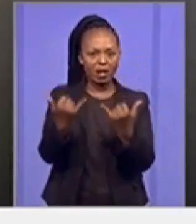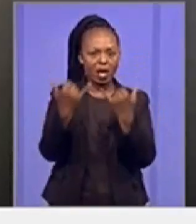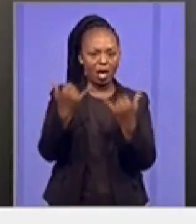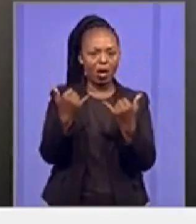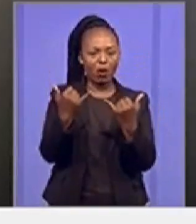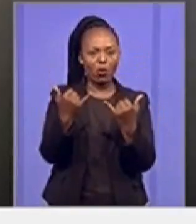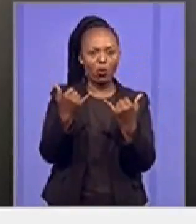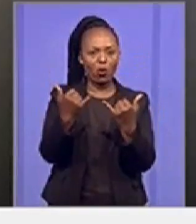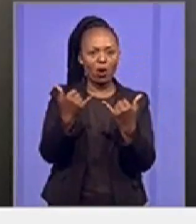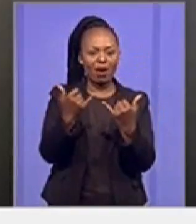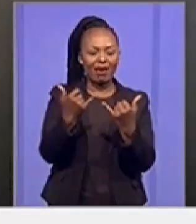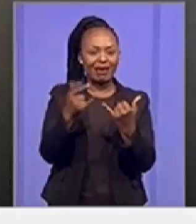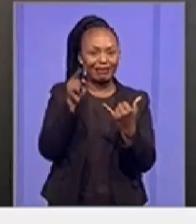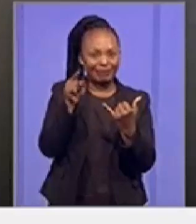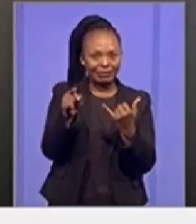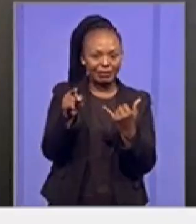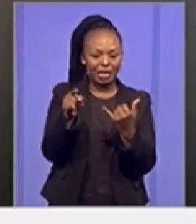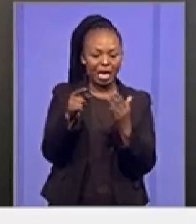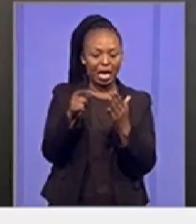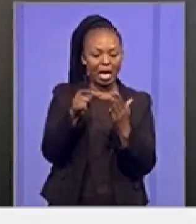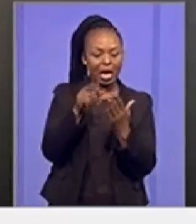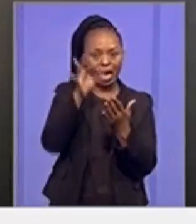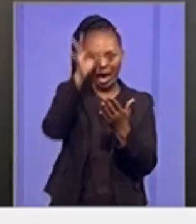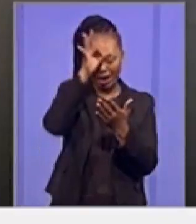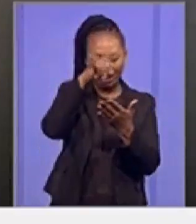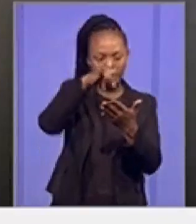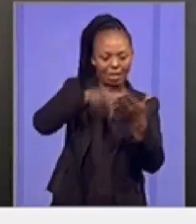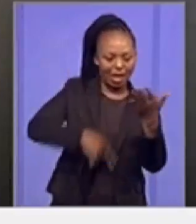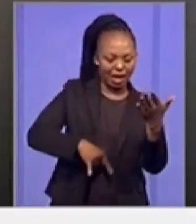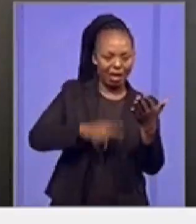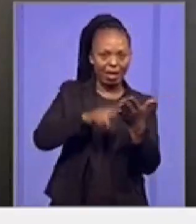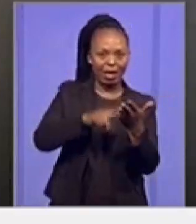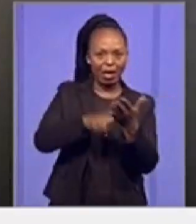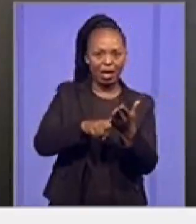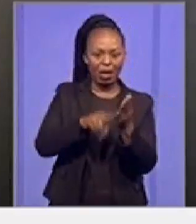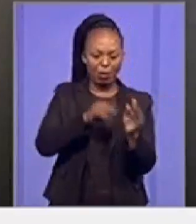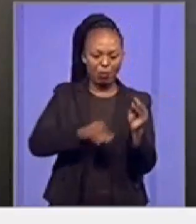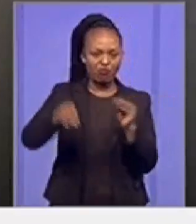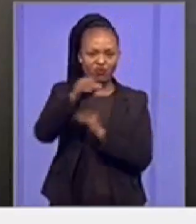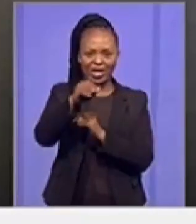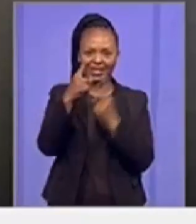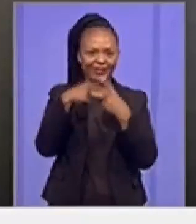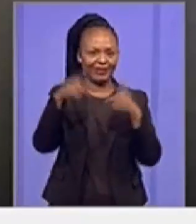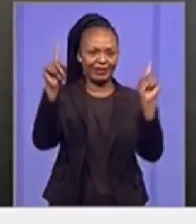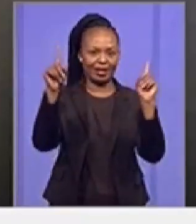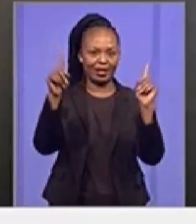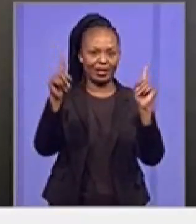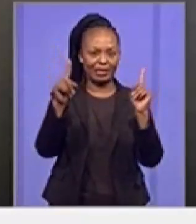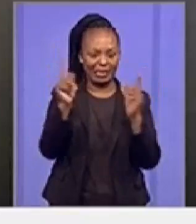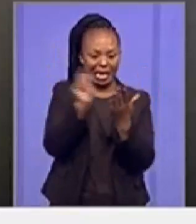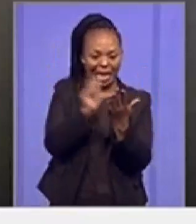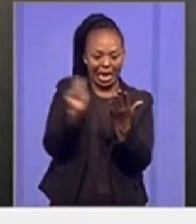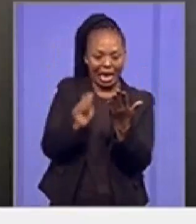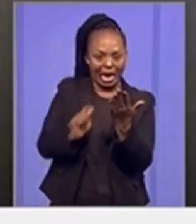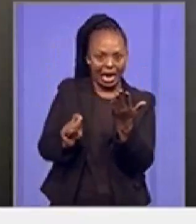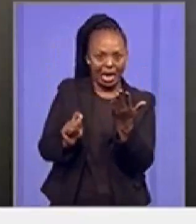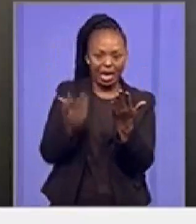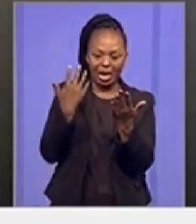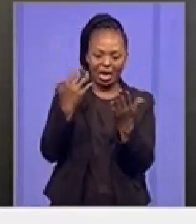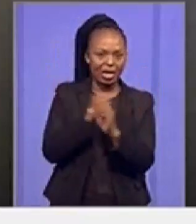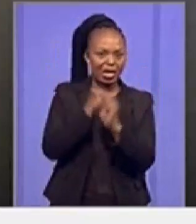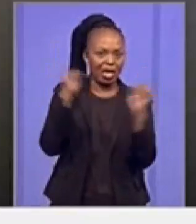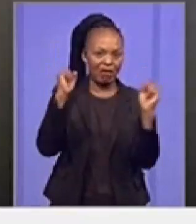replacing the affidavit of the 25th with the handwritten.